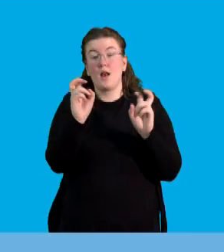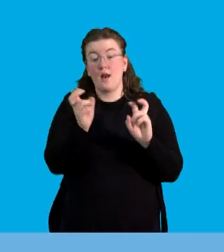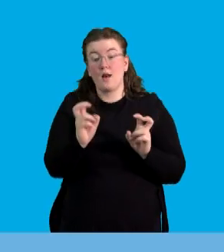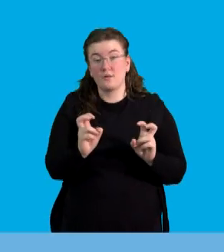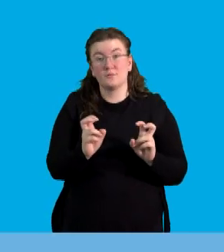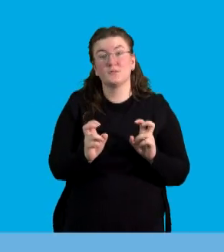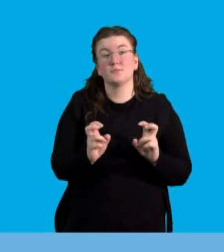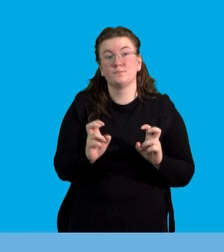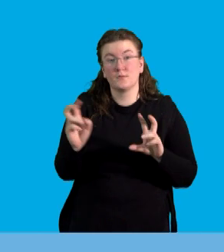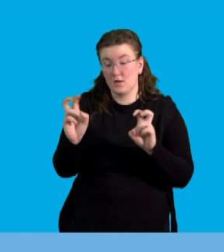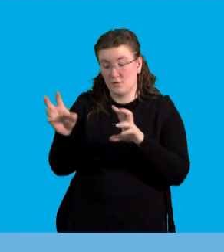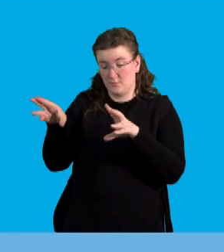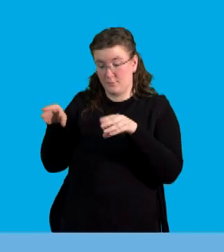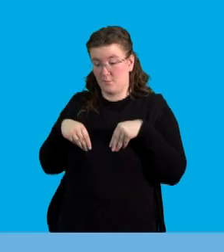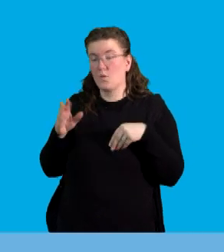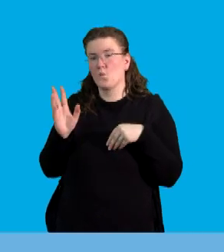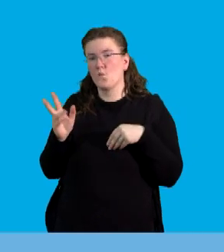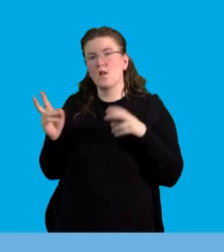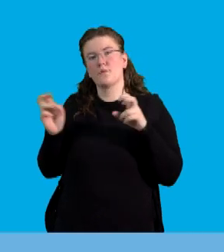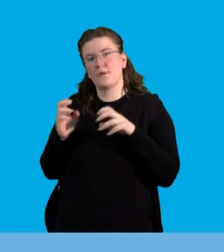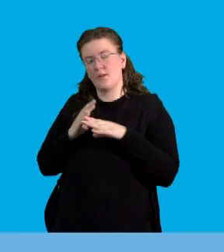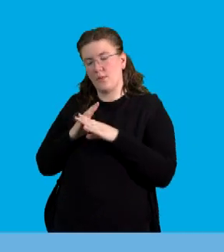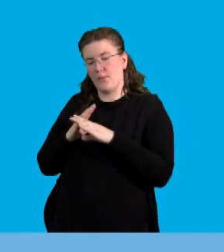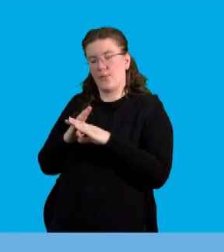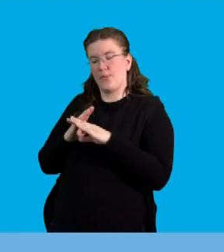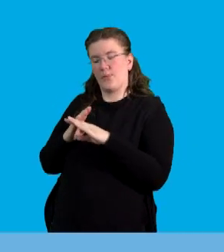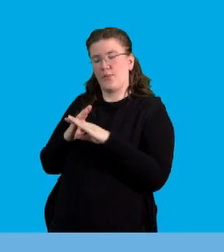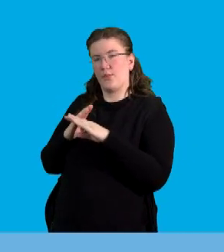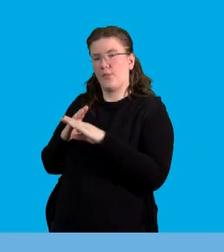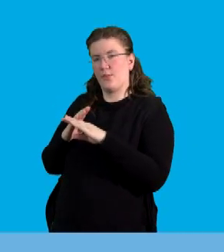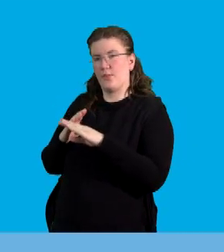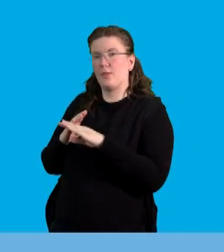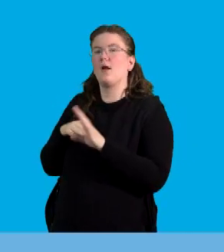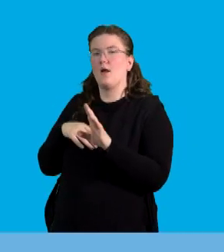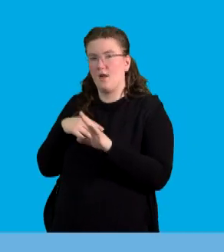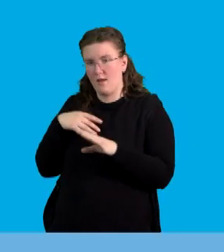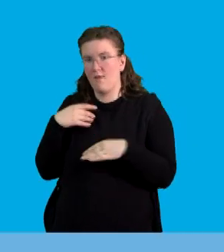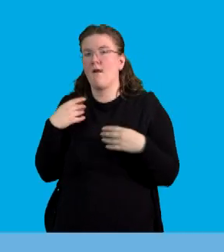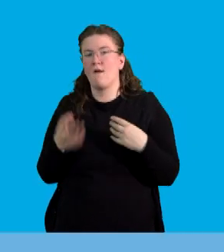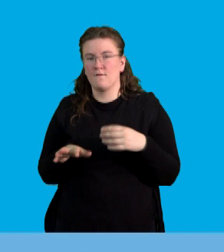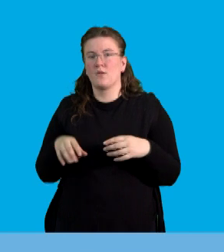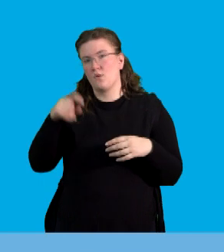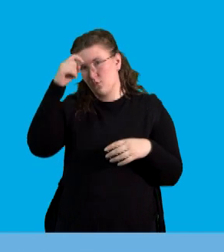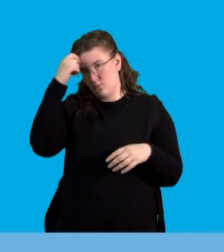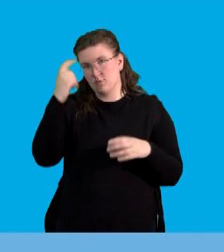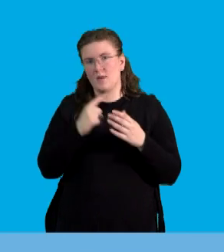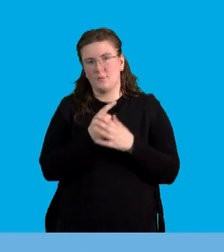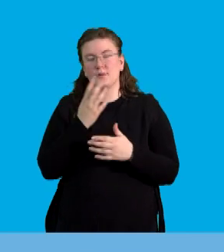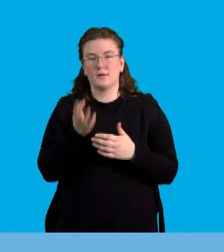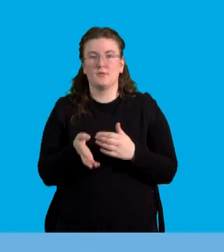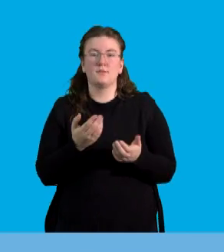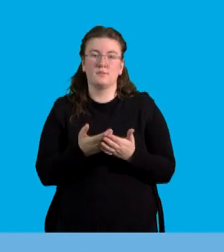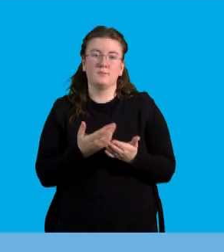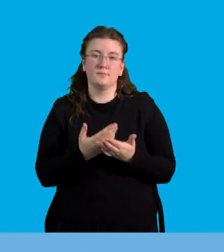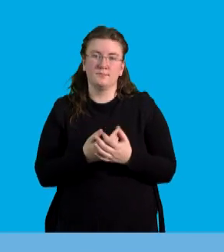of current as it wants to pass through, and then that resistance is going to cause that heat, and in this case, they can cause even